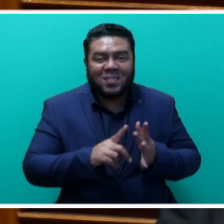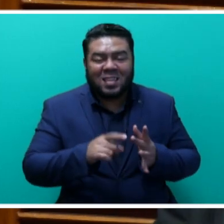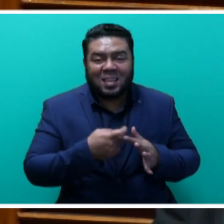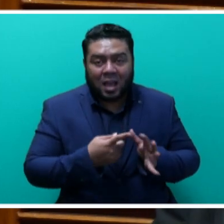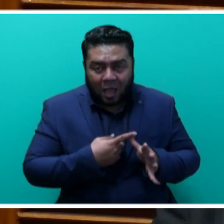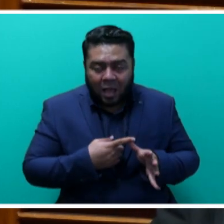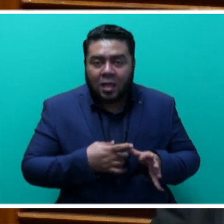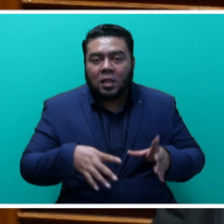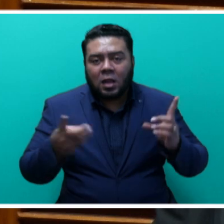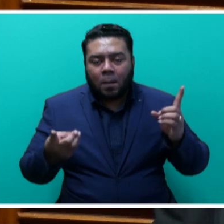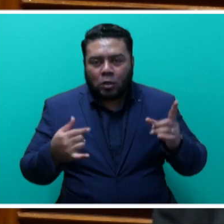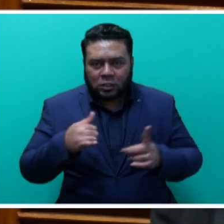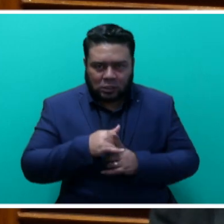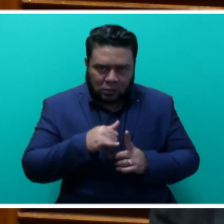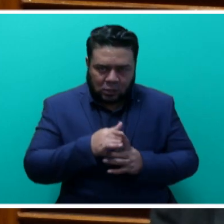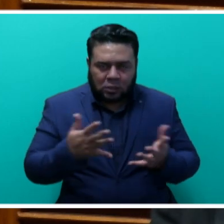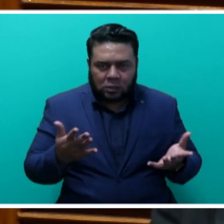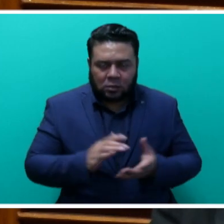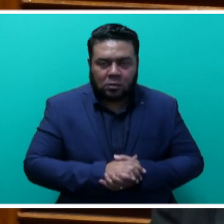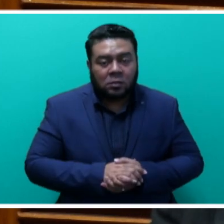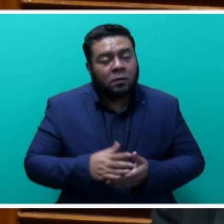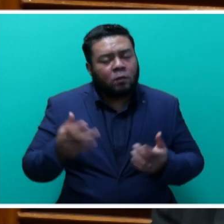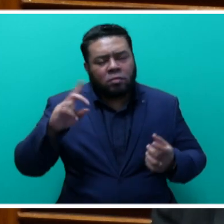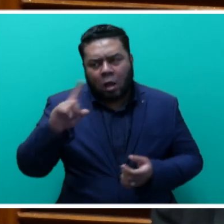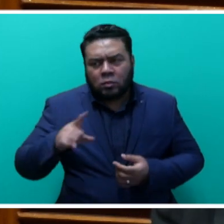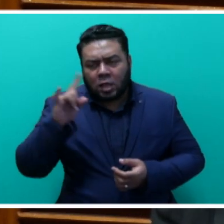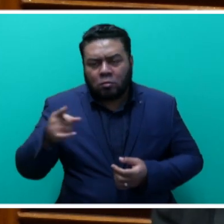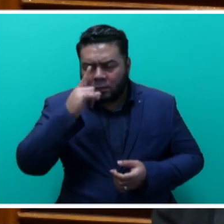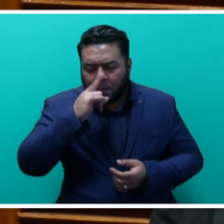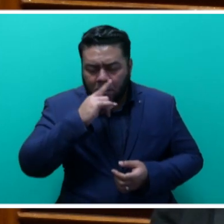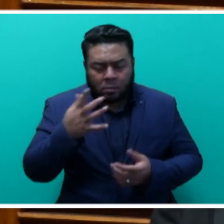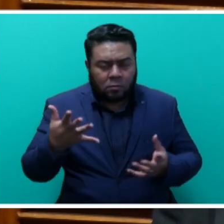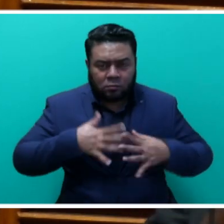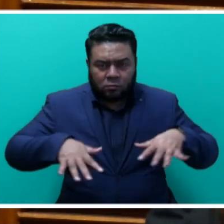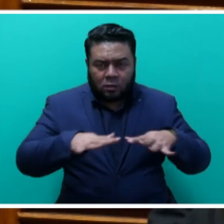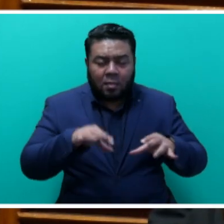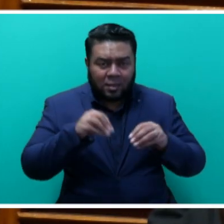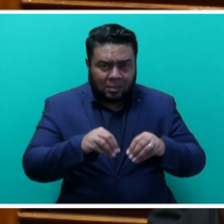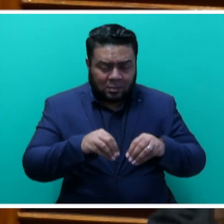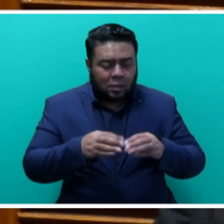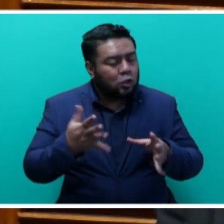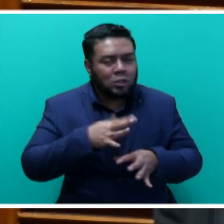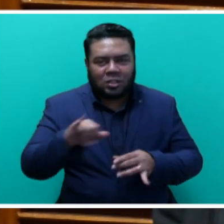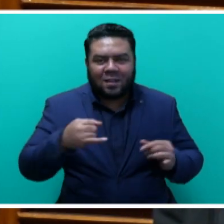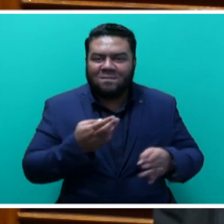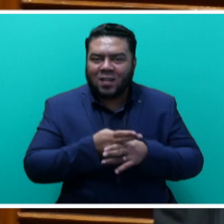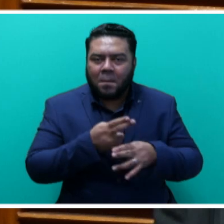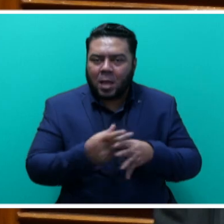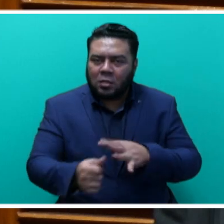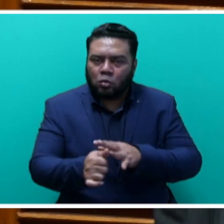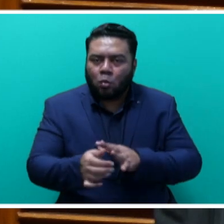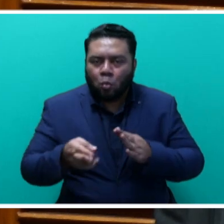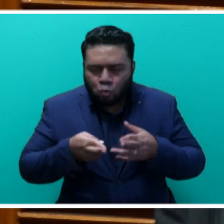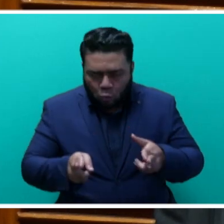province of Namosi. For thousands and thousands of our rural Fijians, these investments are not just farm access roads, but a